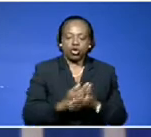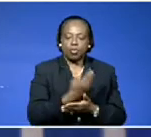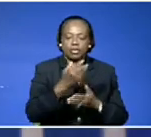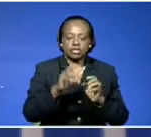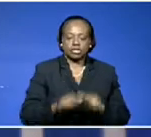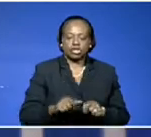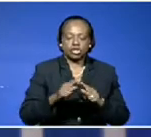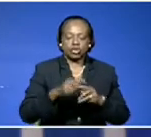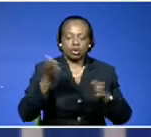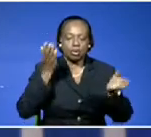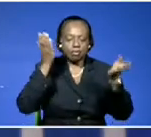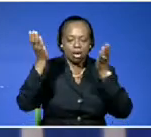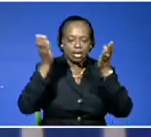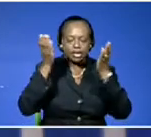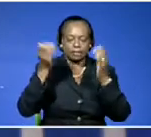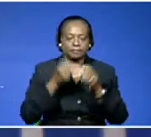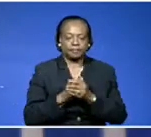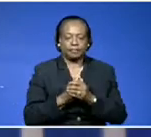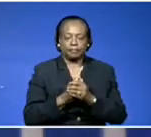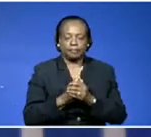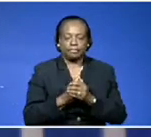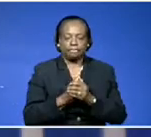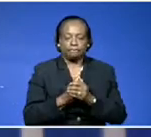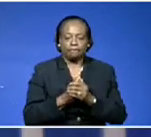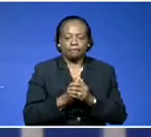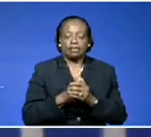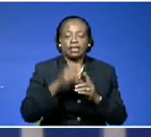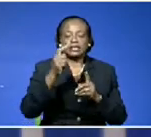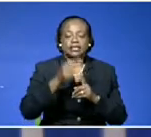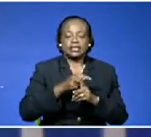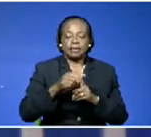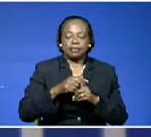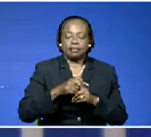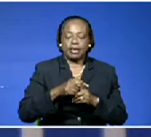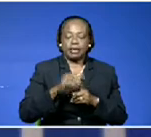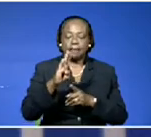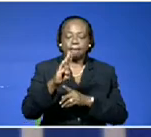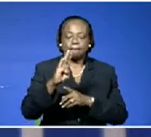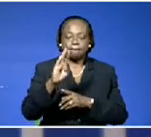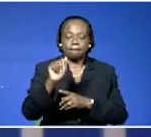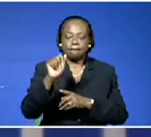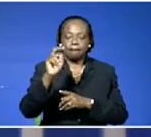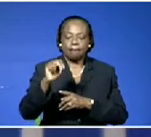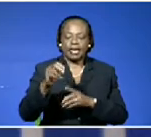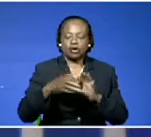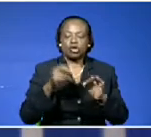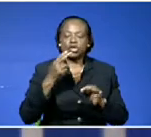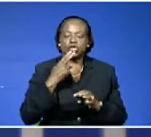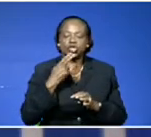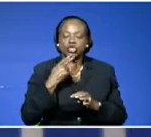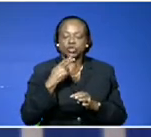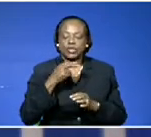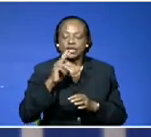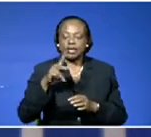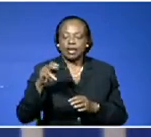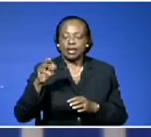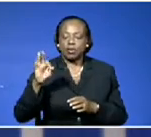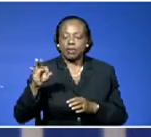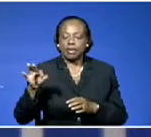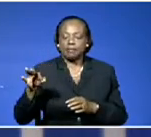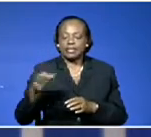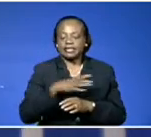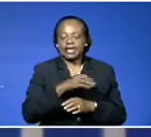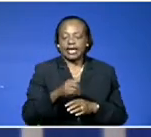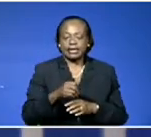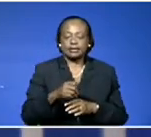Meanwhile, we have more from the agriculture minister tonight on that temporary ban on sweet peppers and table tomatoes, or as local farmers rather,